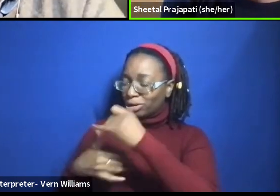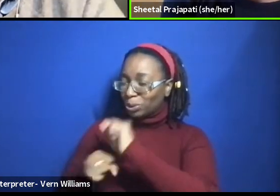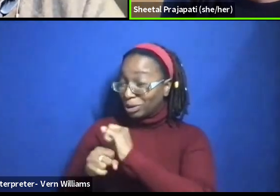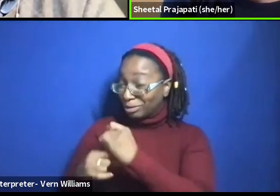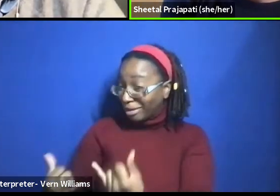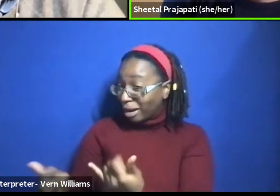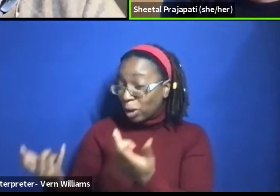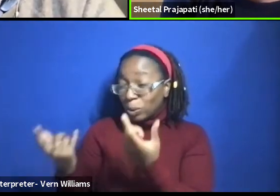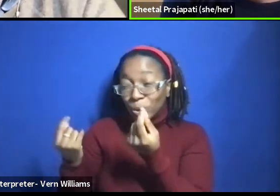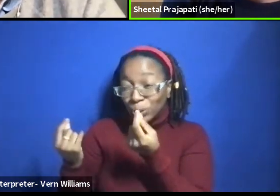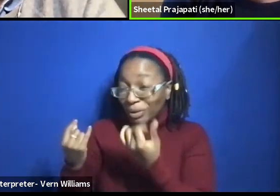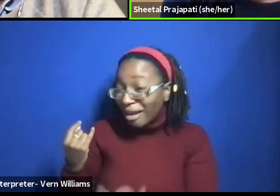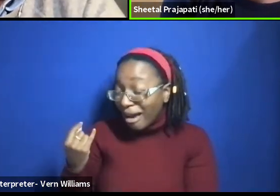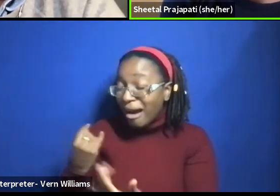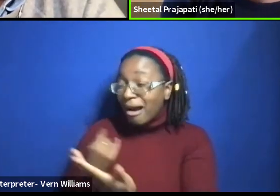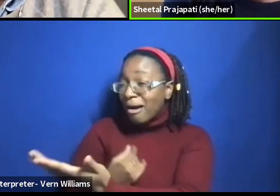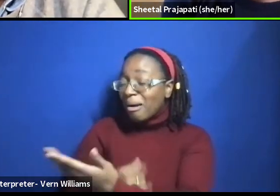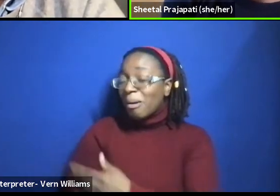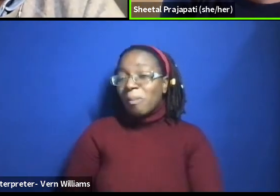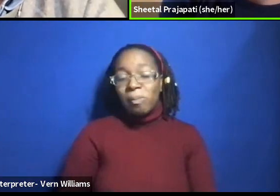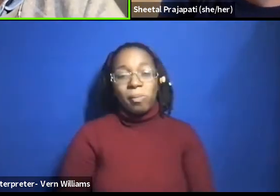now.